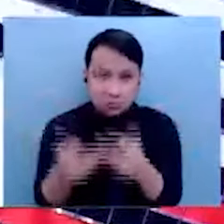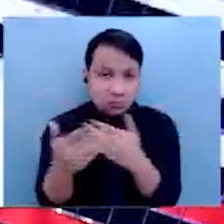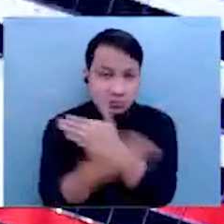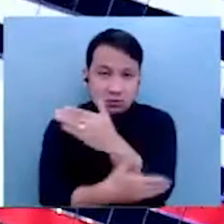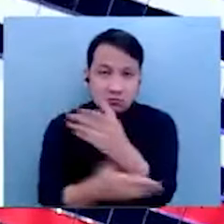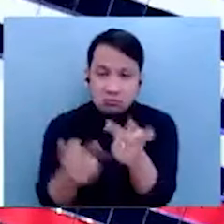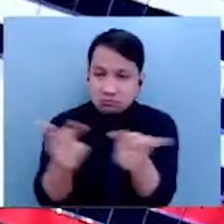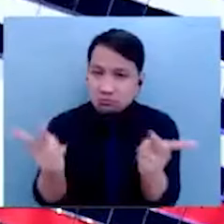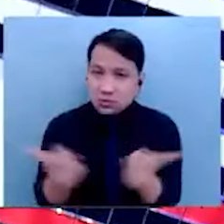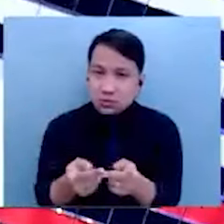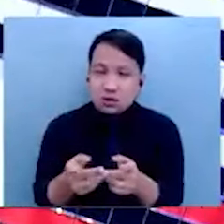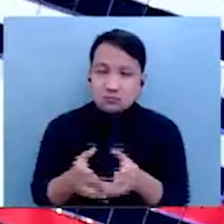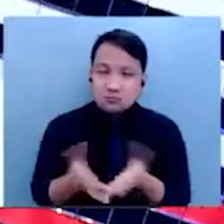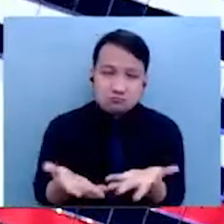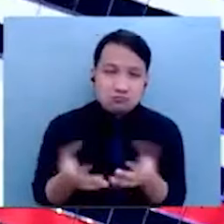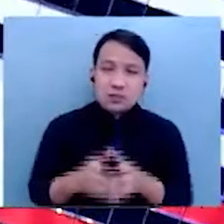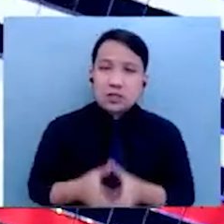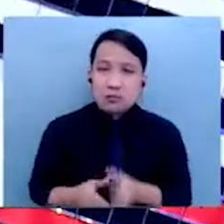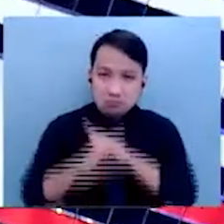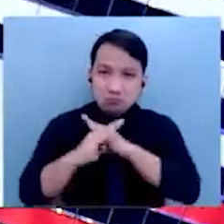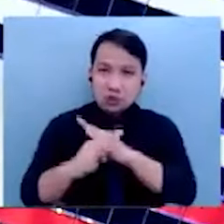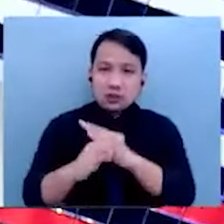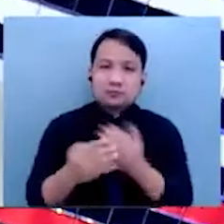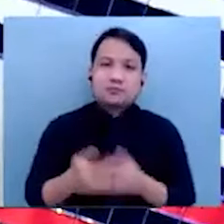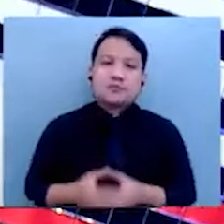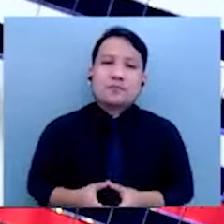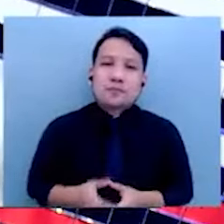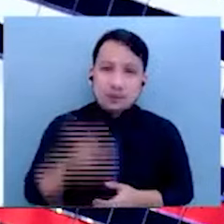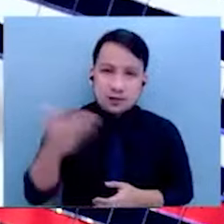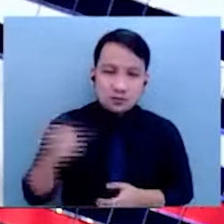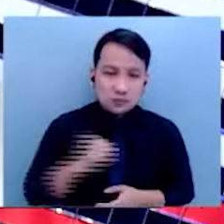salamat. Senator Ping Lacson, kayo na po.